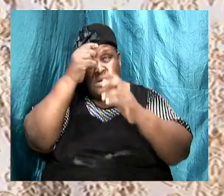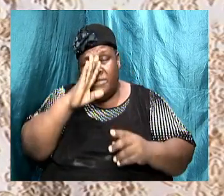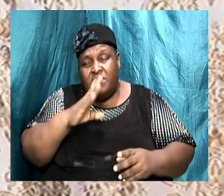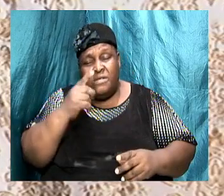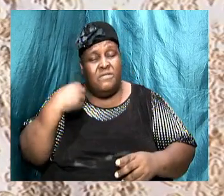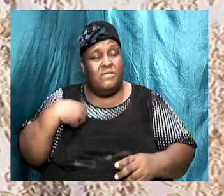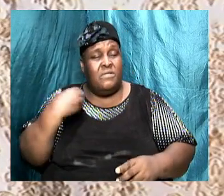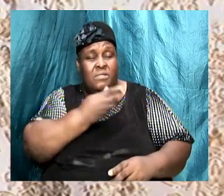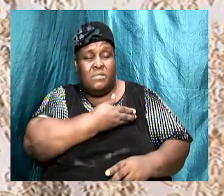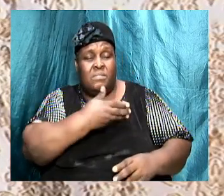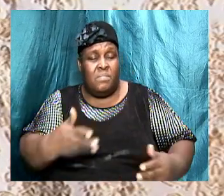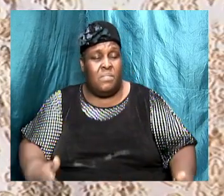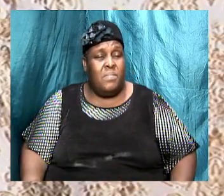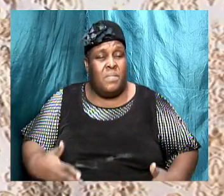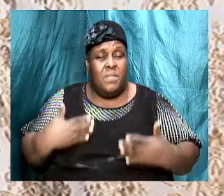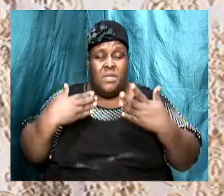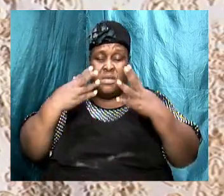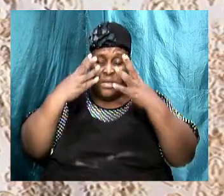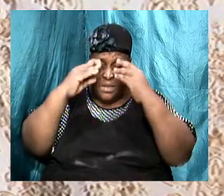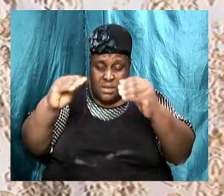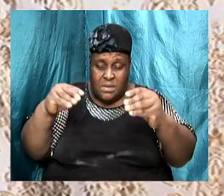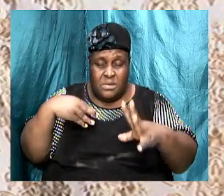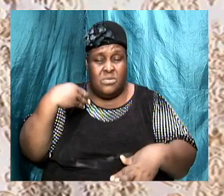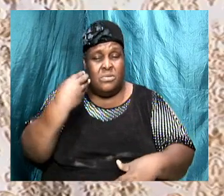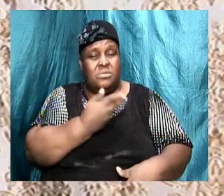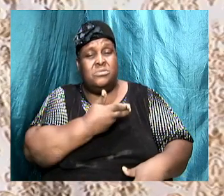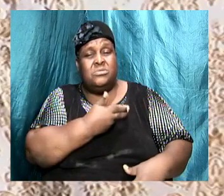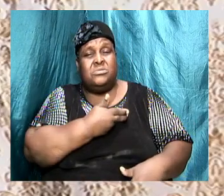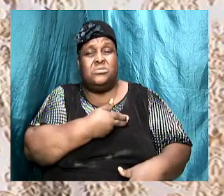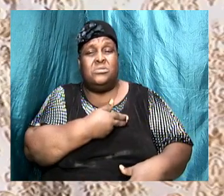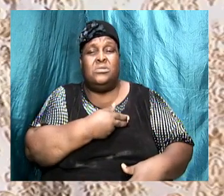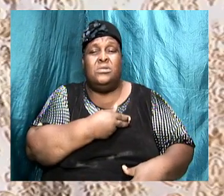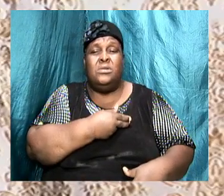lives. It teaches us